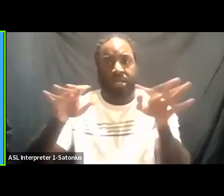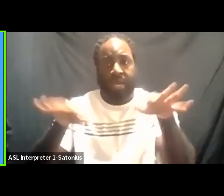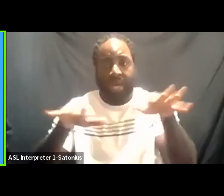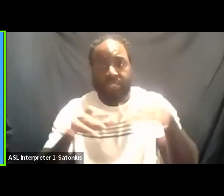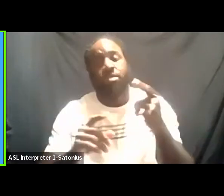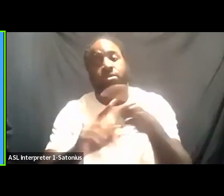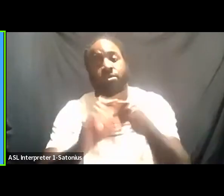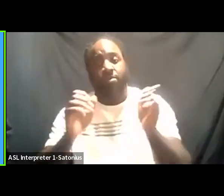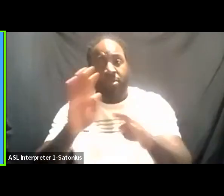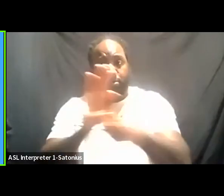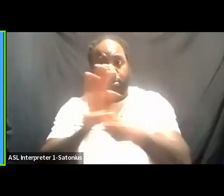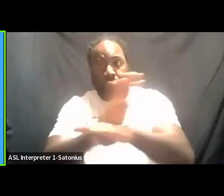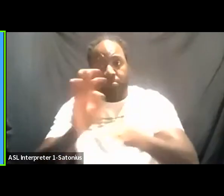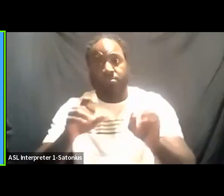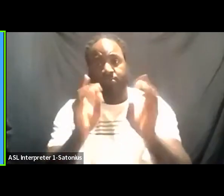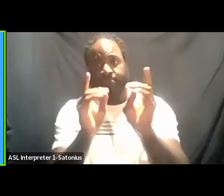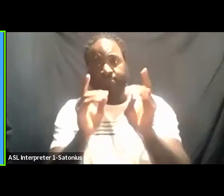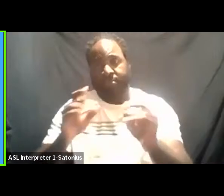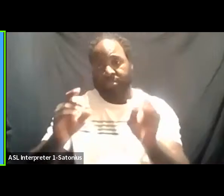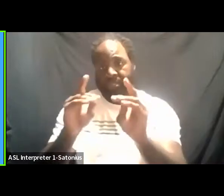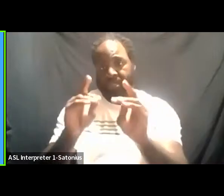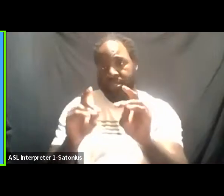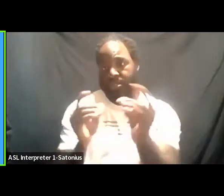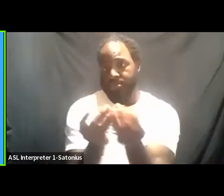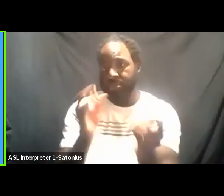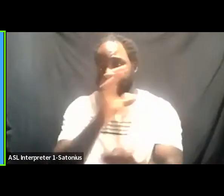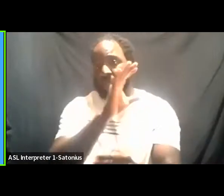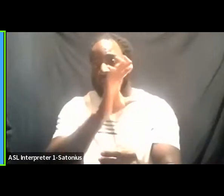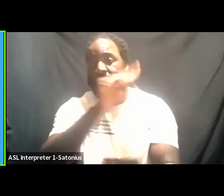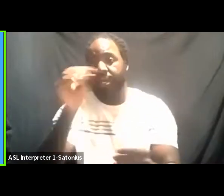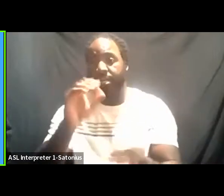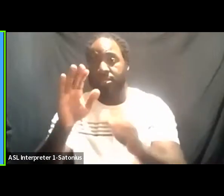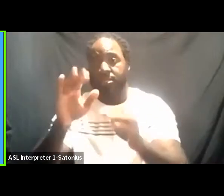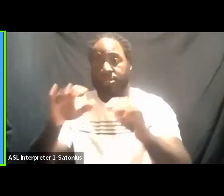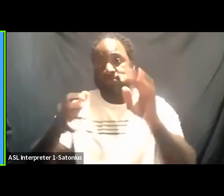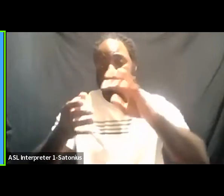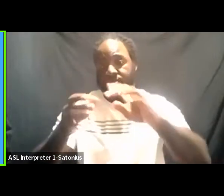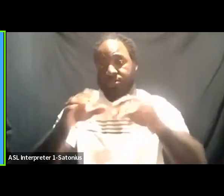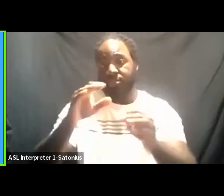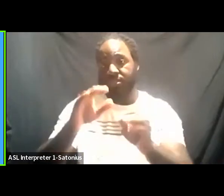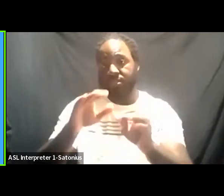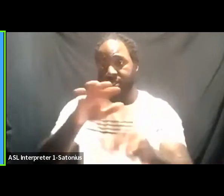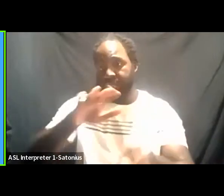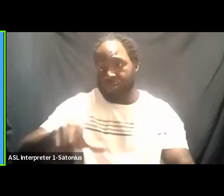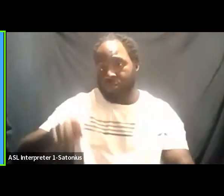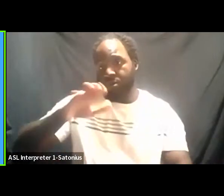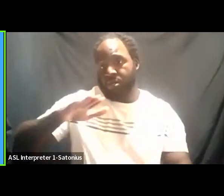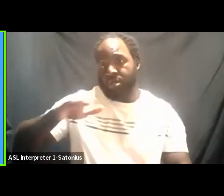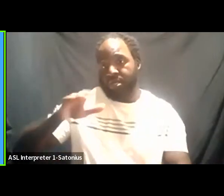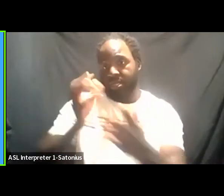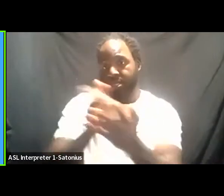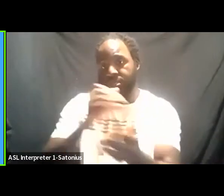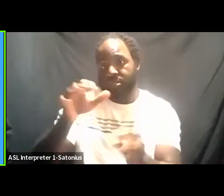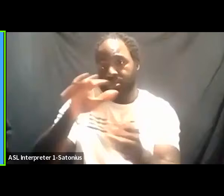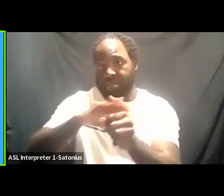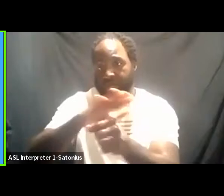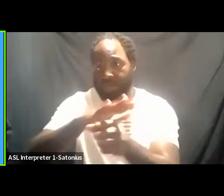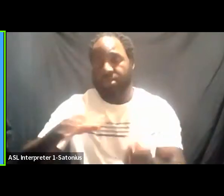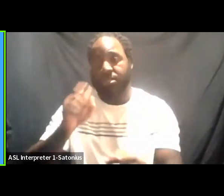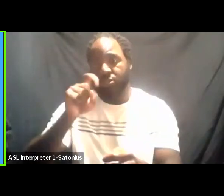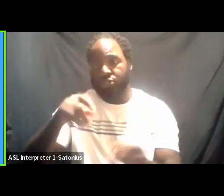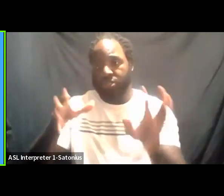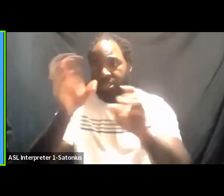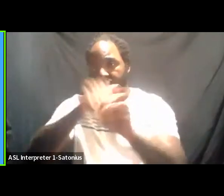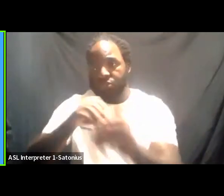promote mixed-use neighborhoods and pedestrian-oriented streetscapes? This should include requiring transparent